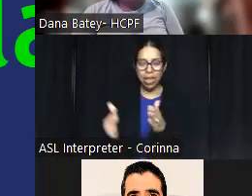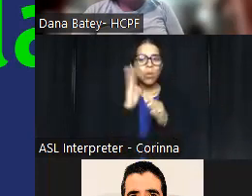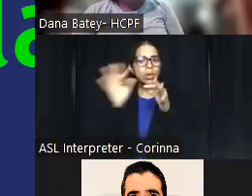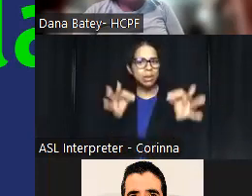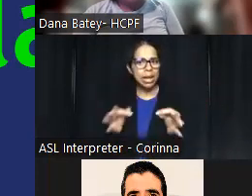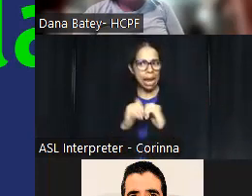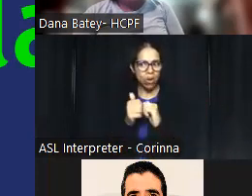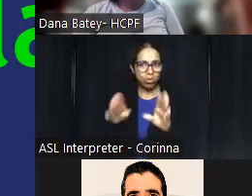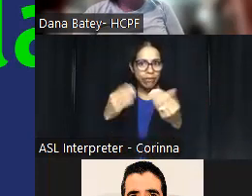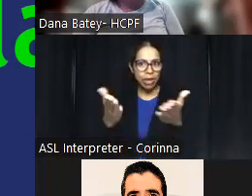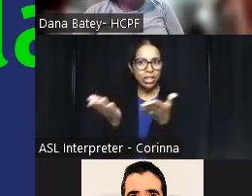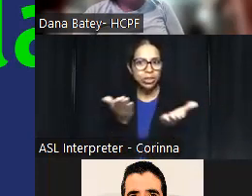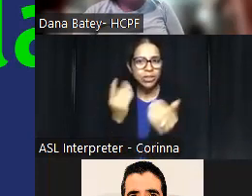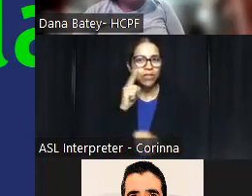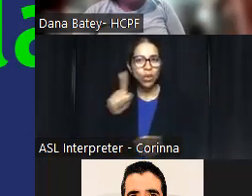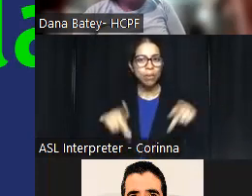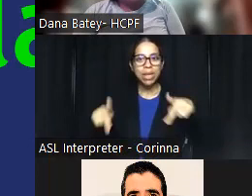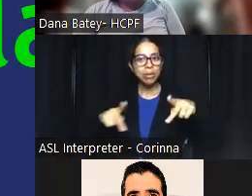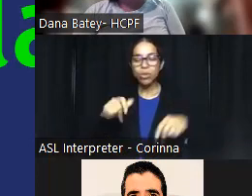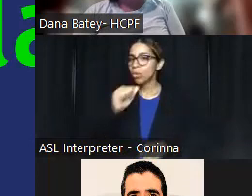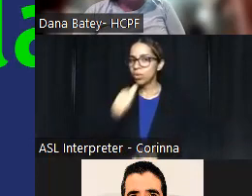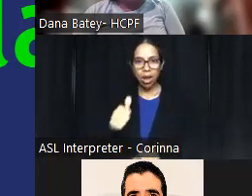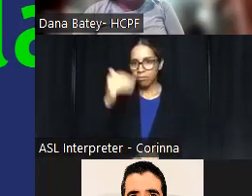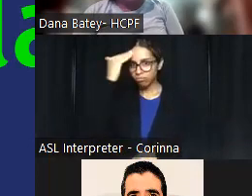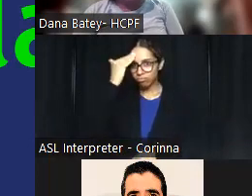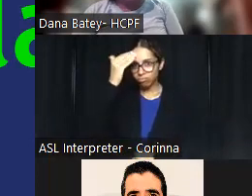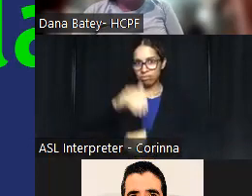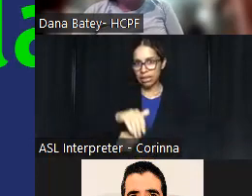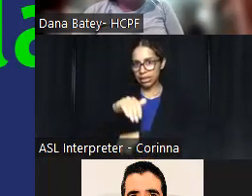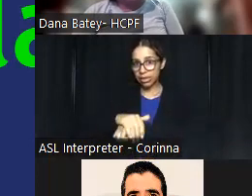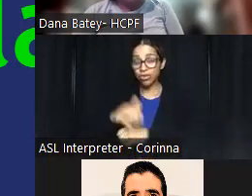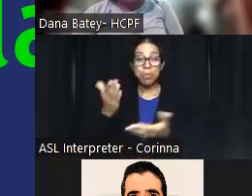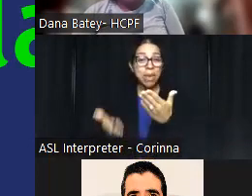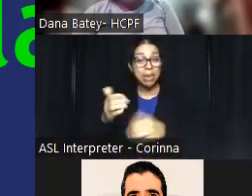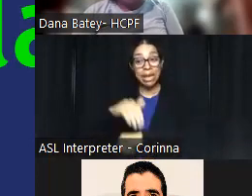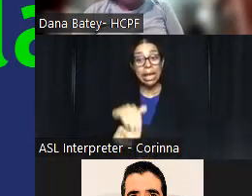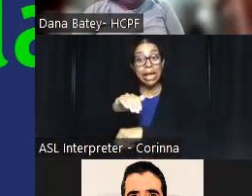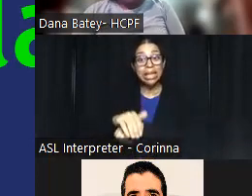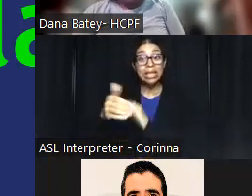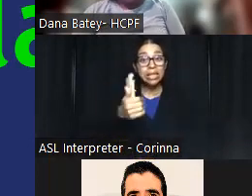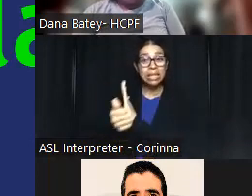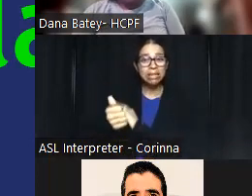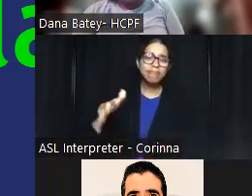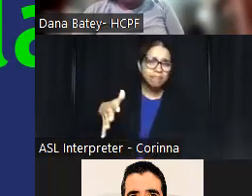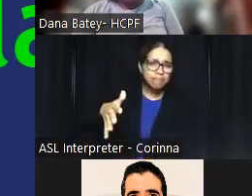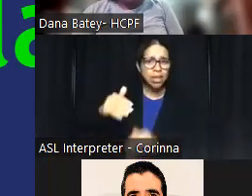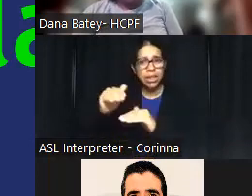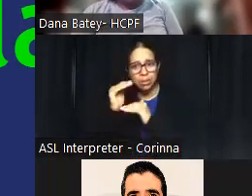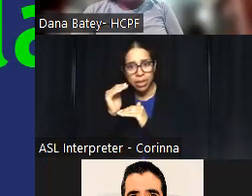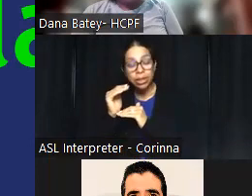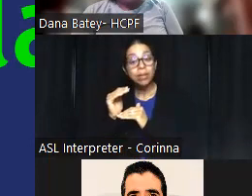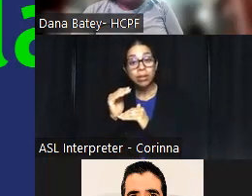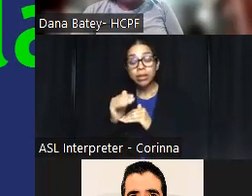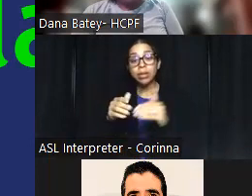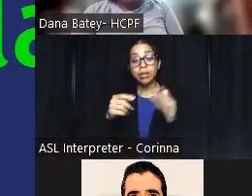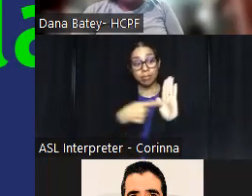to those who are non-English speaking or who have limited English proficiency. The plan should be